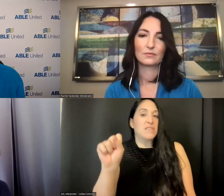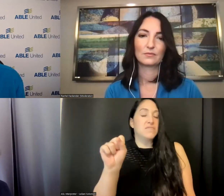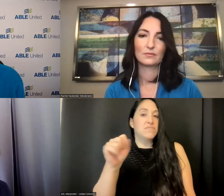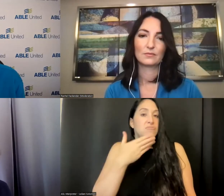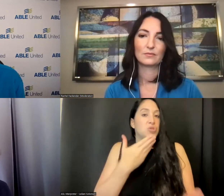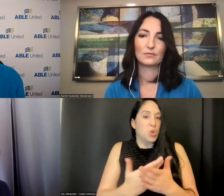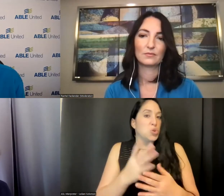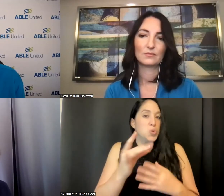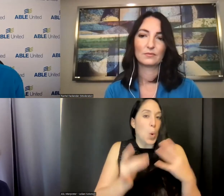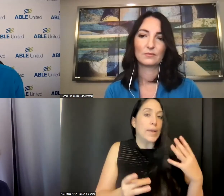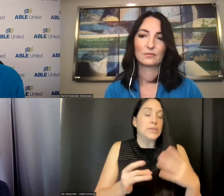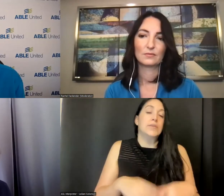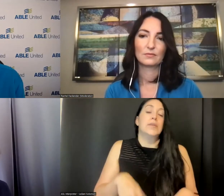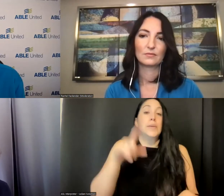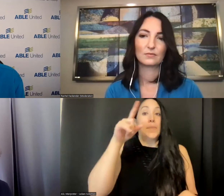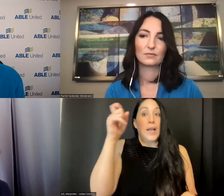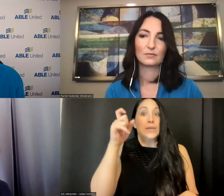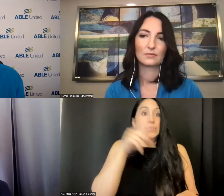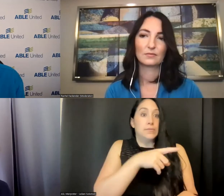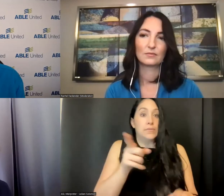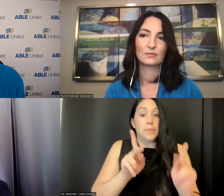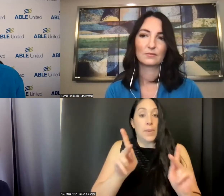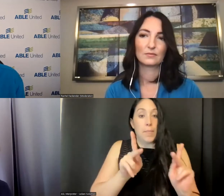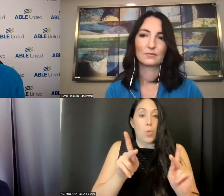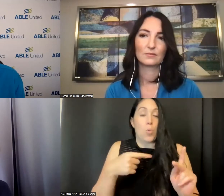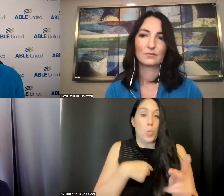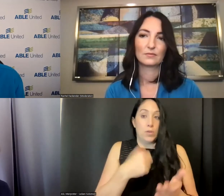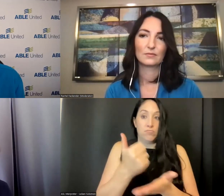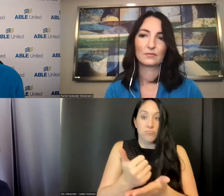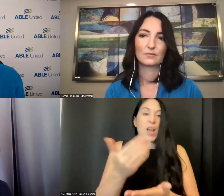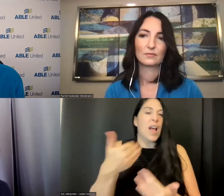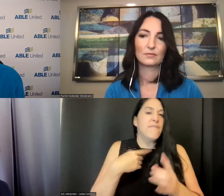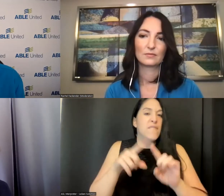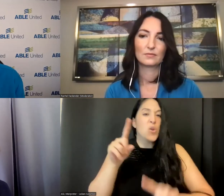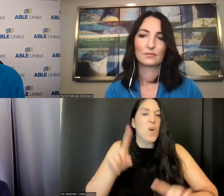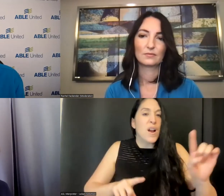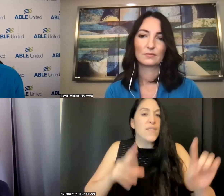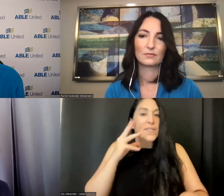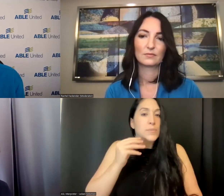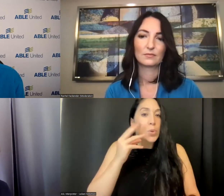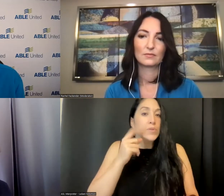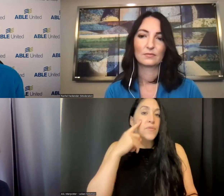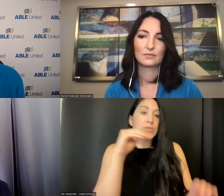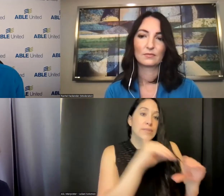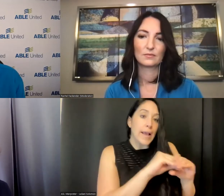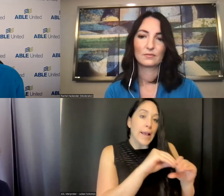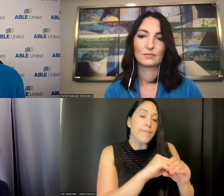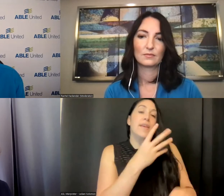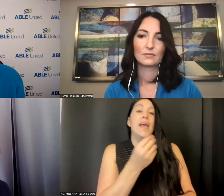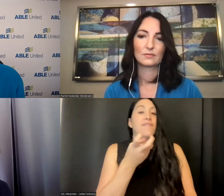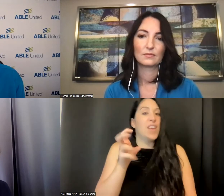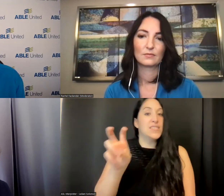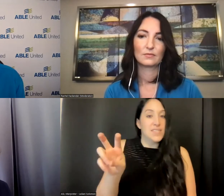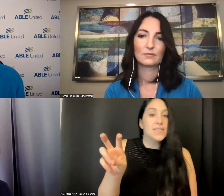that individuals that we serve have a variety of experiences when it comes to saving and investing, from